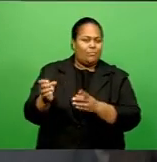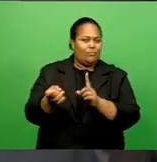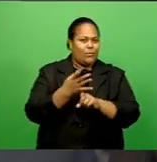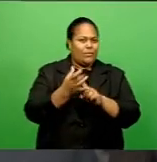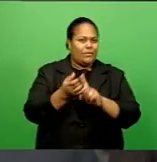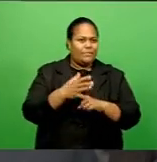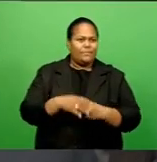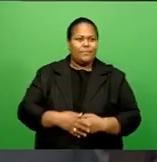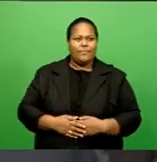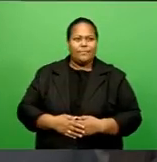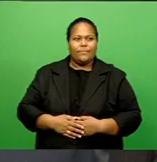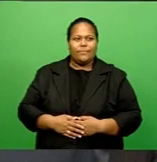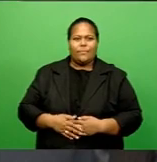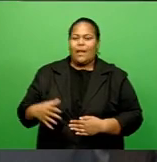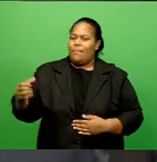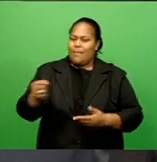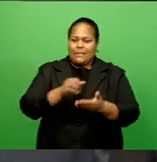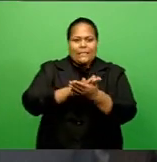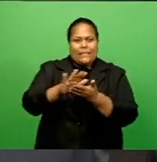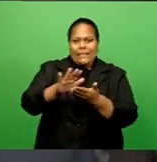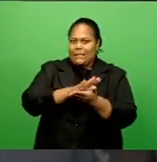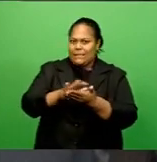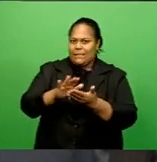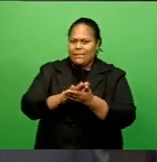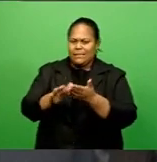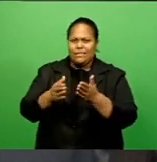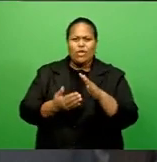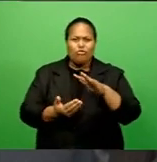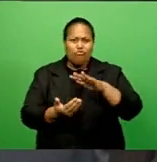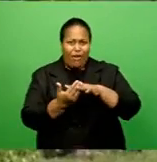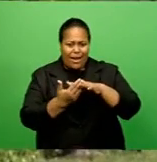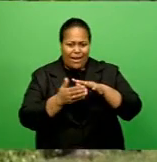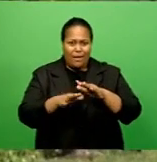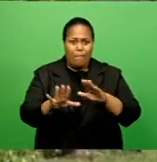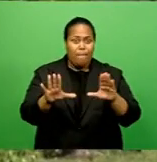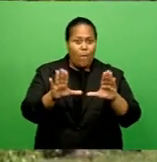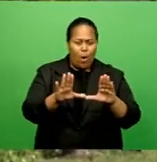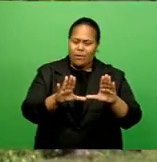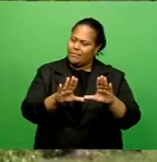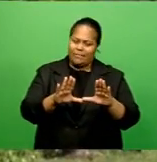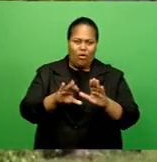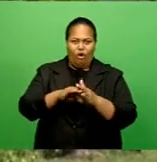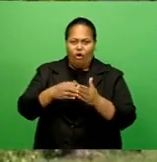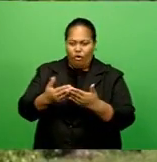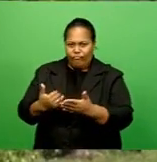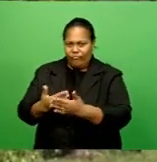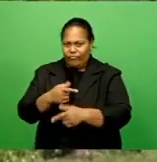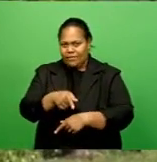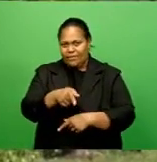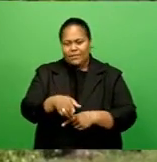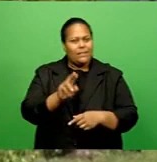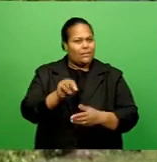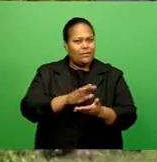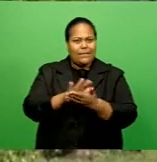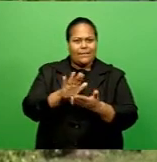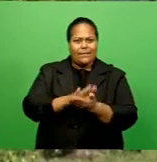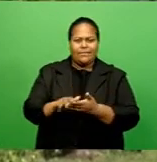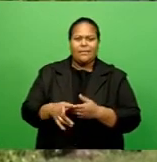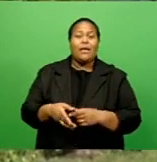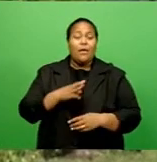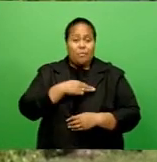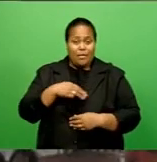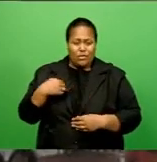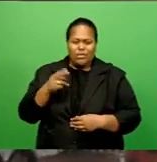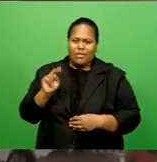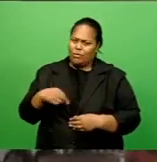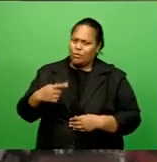everything, compound, and all the things that drains was not blockage. The Ministry of Health continues to test water used in the